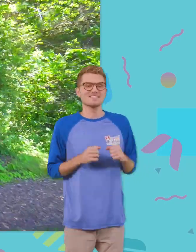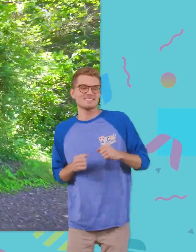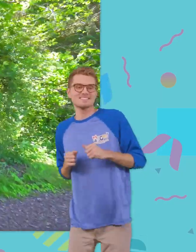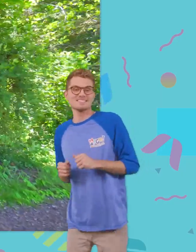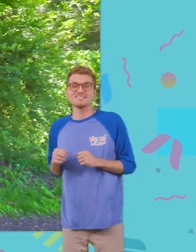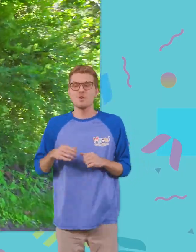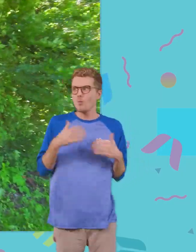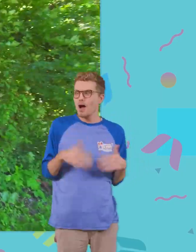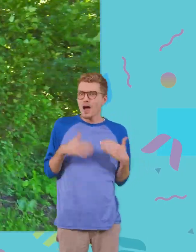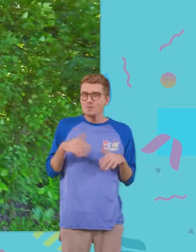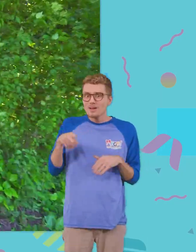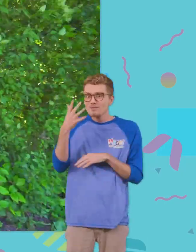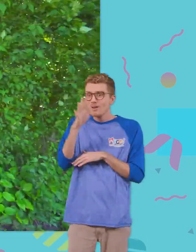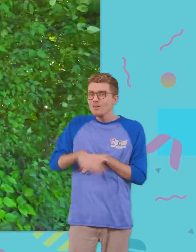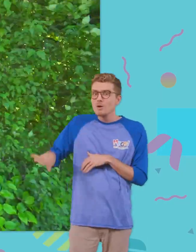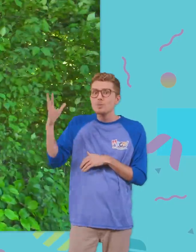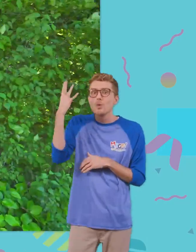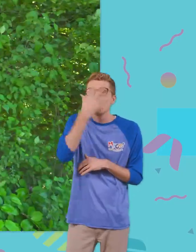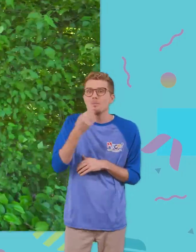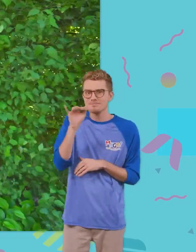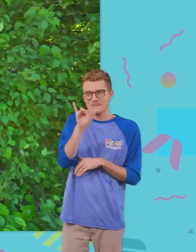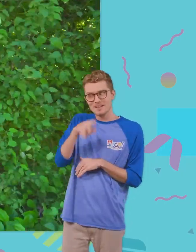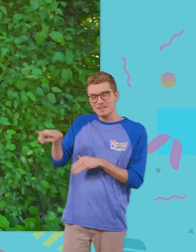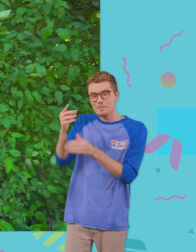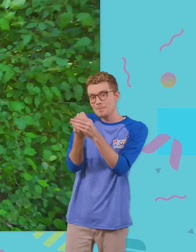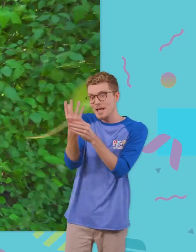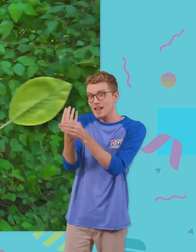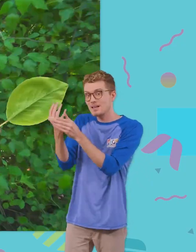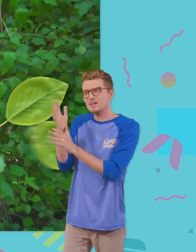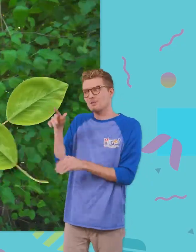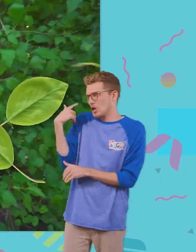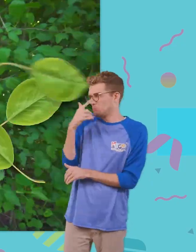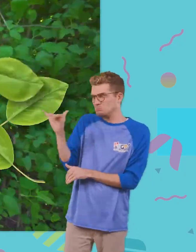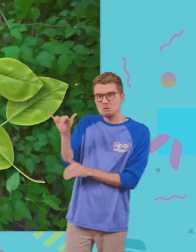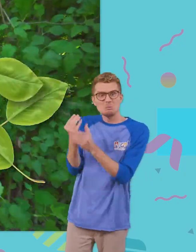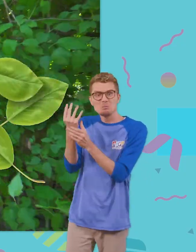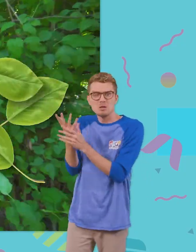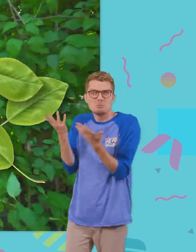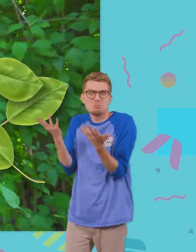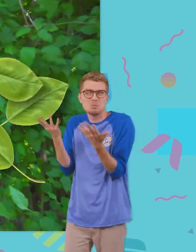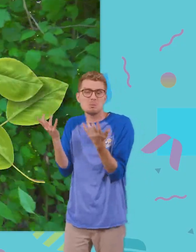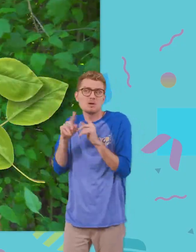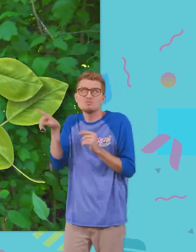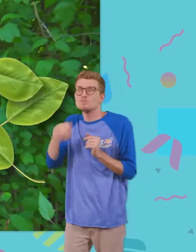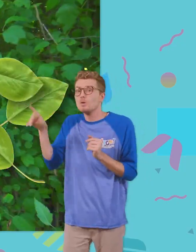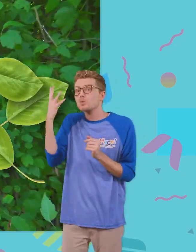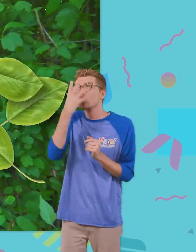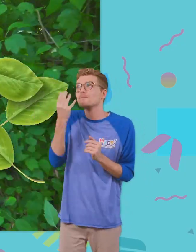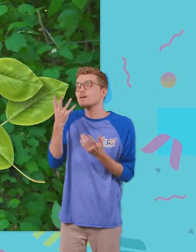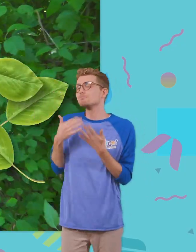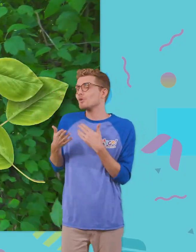Wow, this park is so beautiful. Like, these plants, they just look like plants, but they're